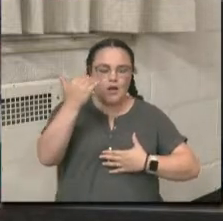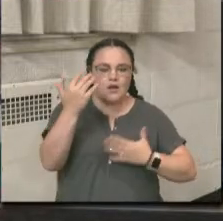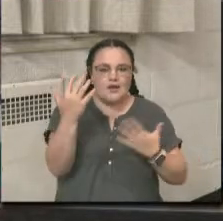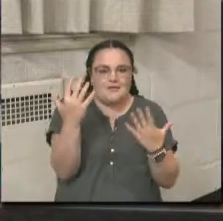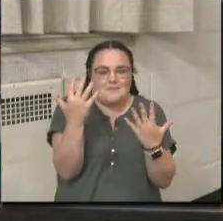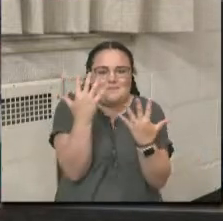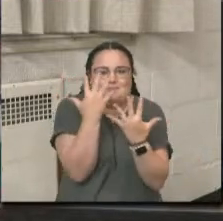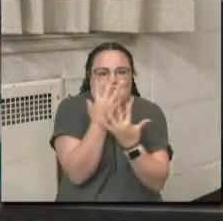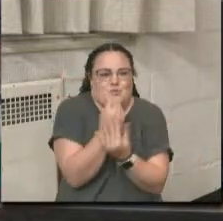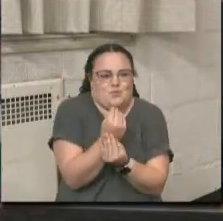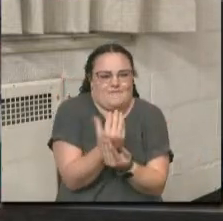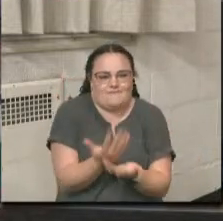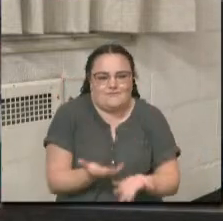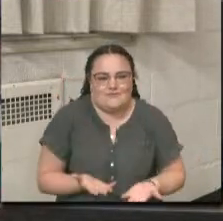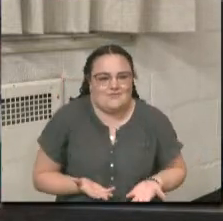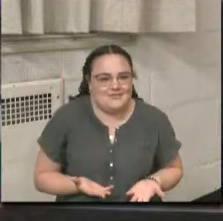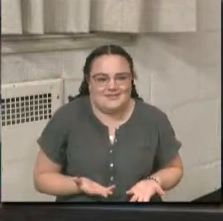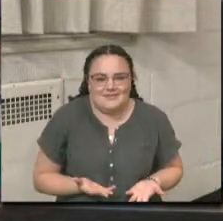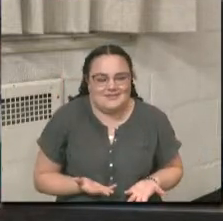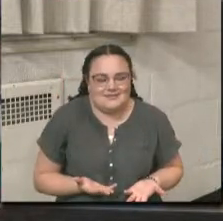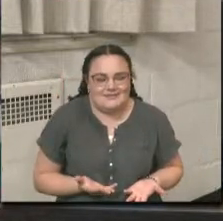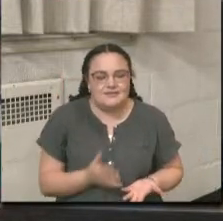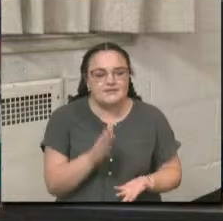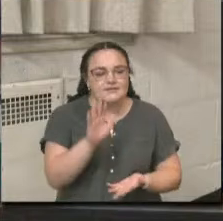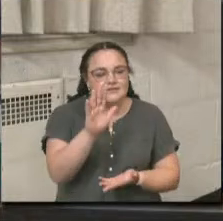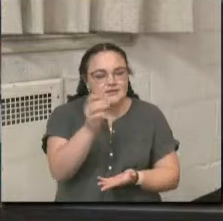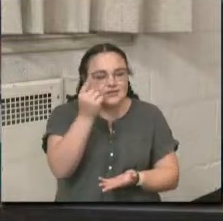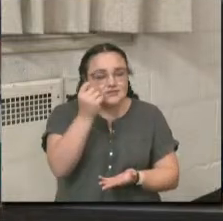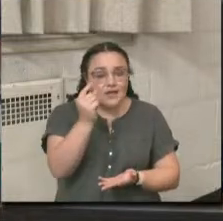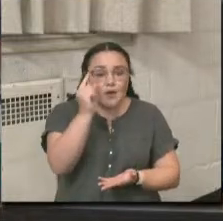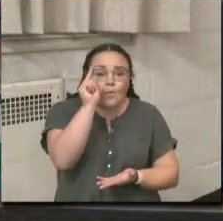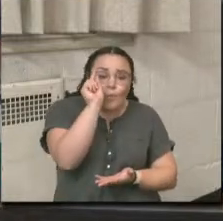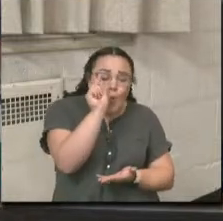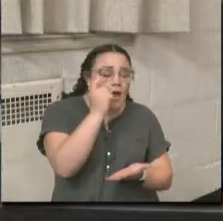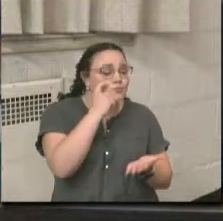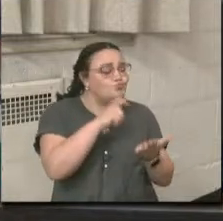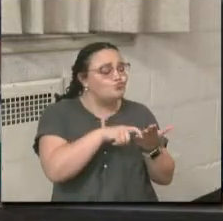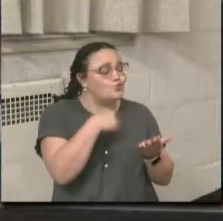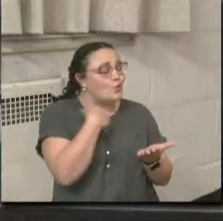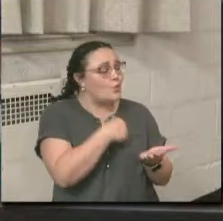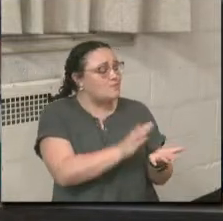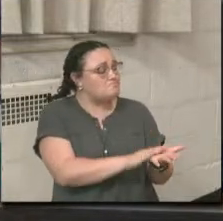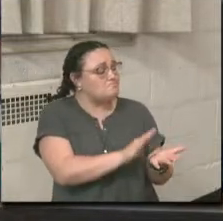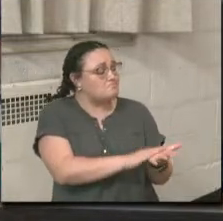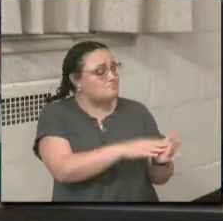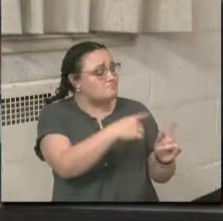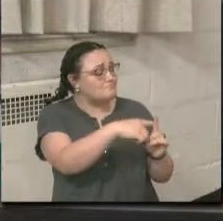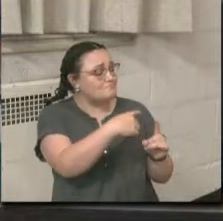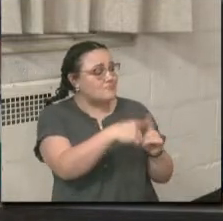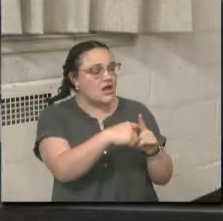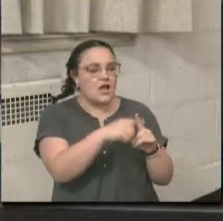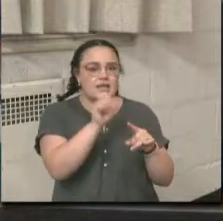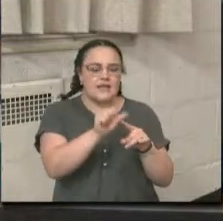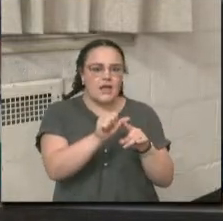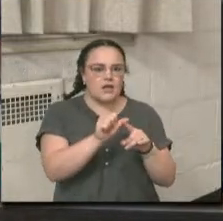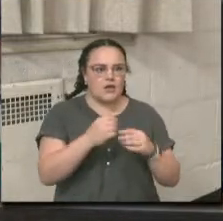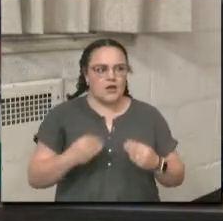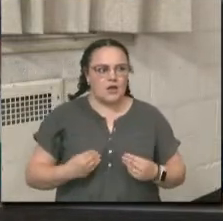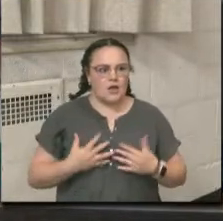beautifulness in that. And little do we know, just a little thing can go a long way. So thank you for that. I'm extremely